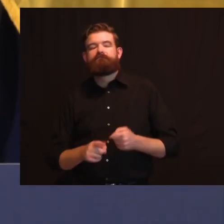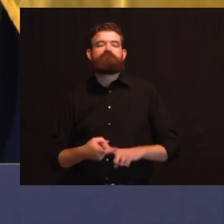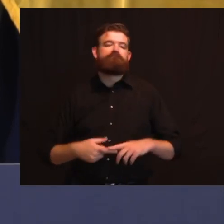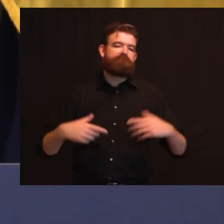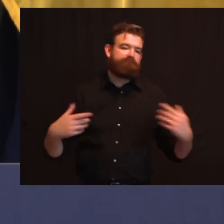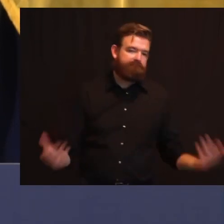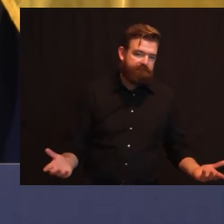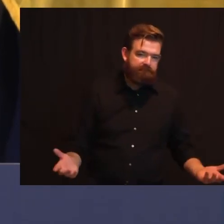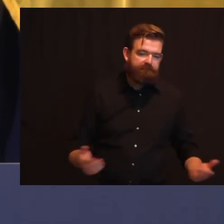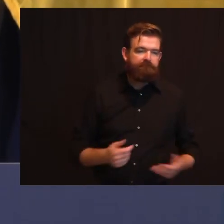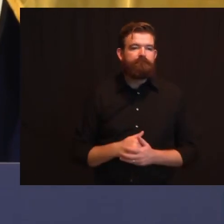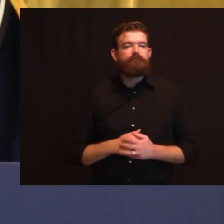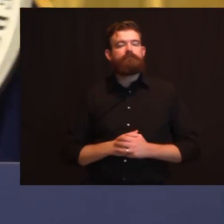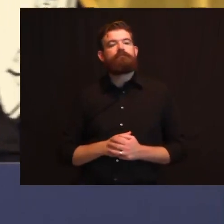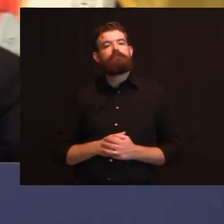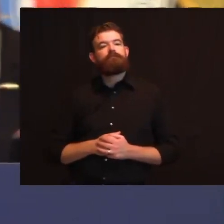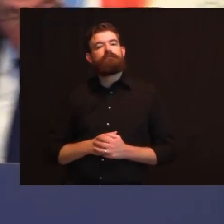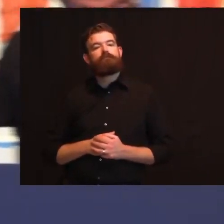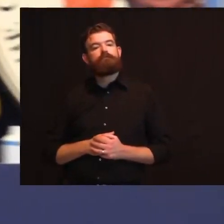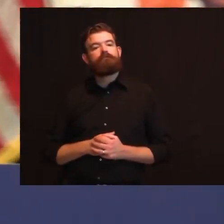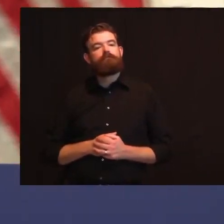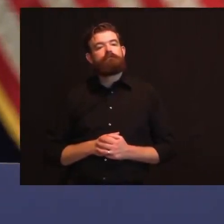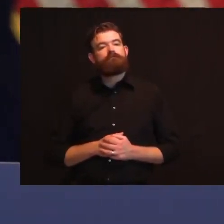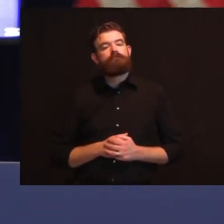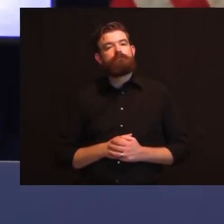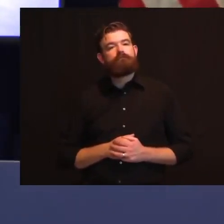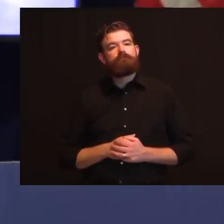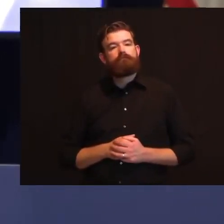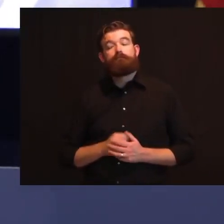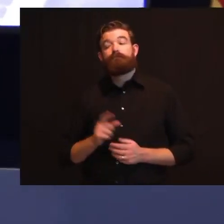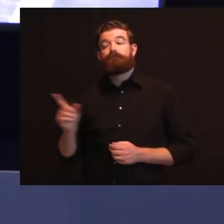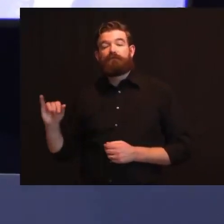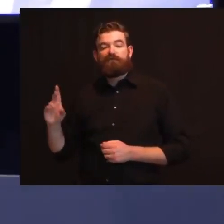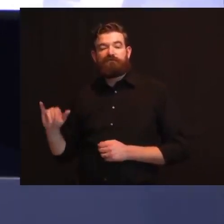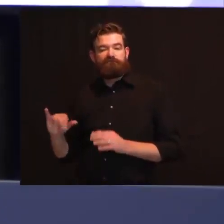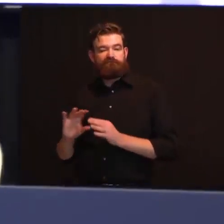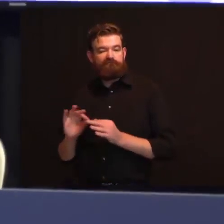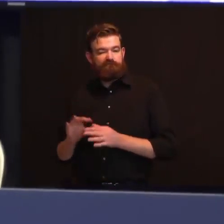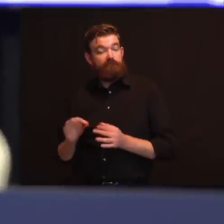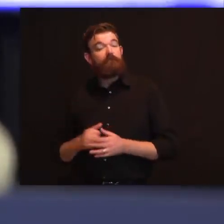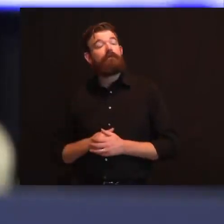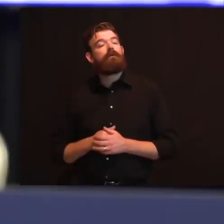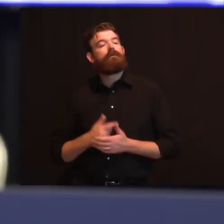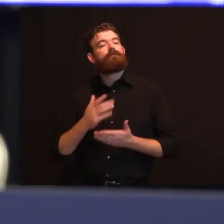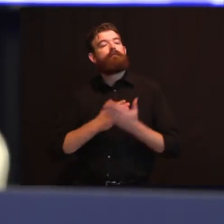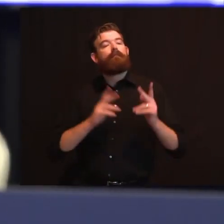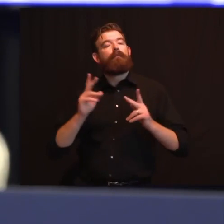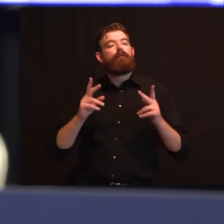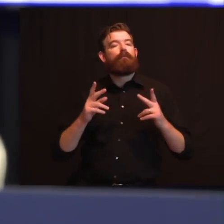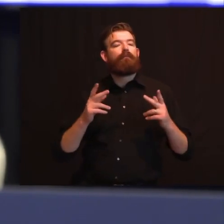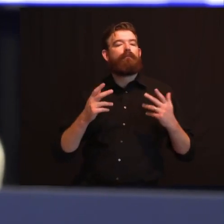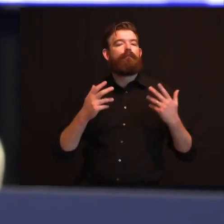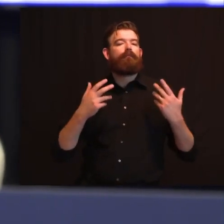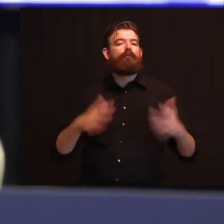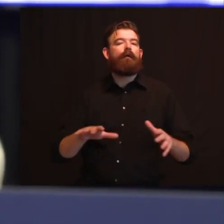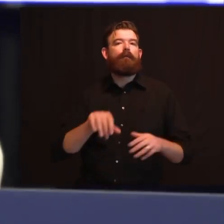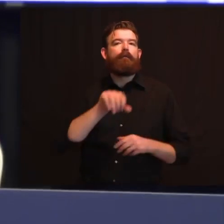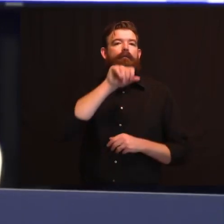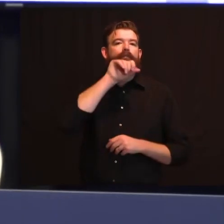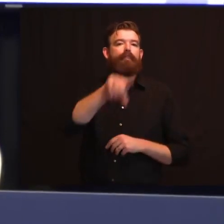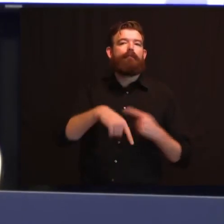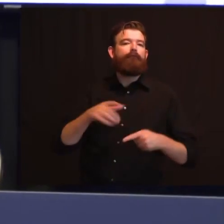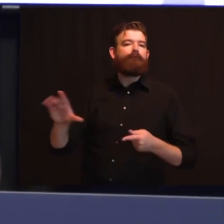color you've got. There's several that don't want to rat out their friends because they're concerned